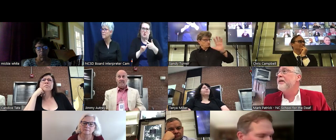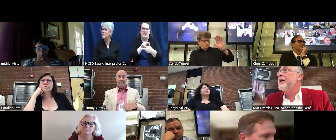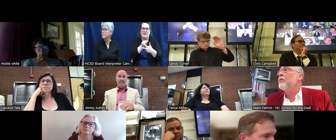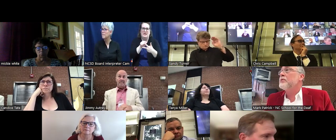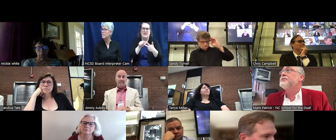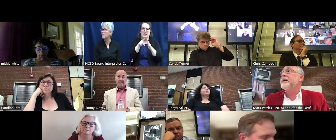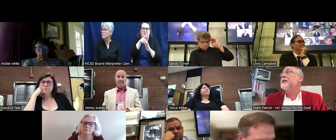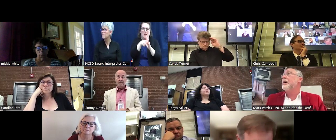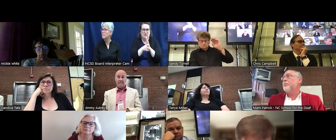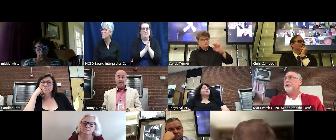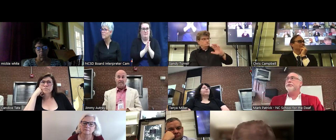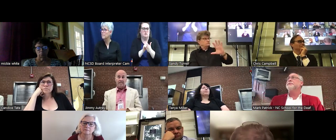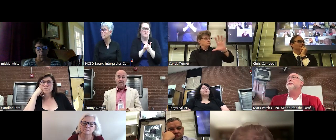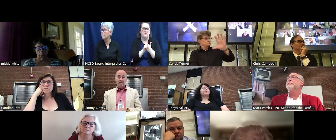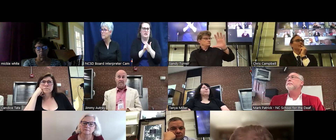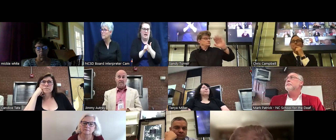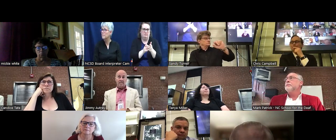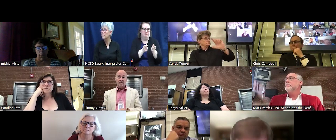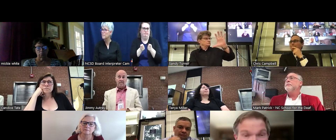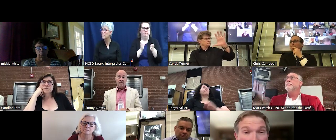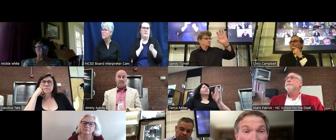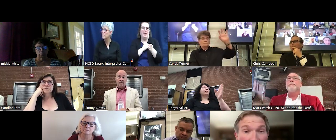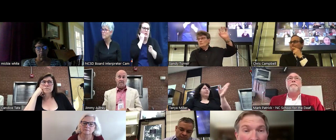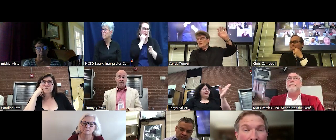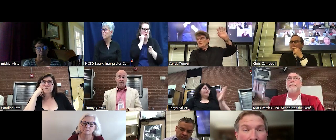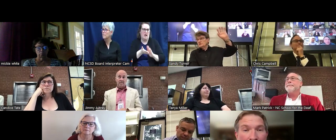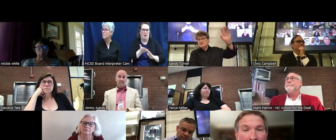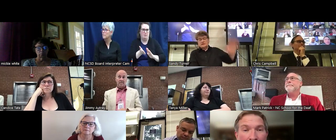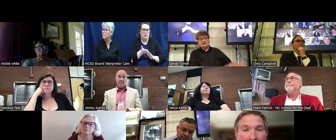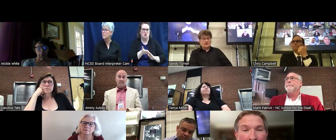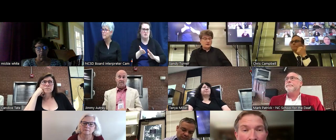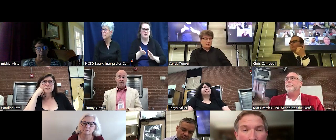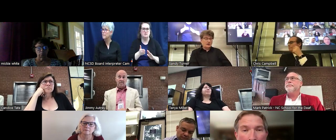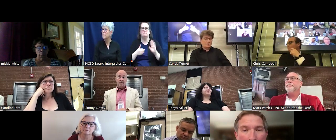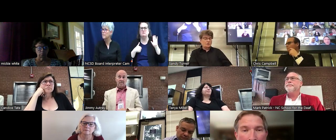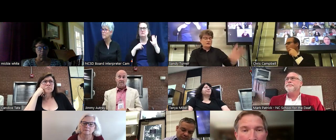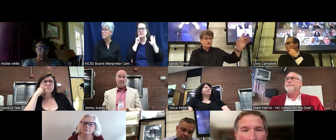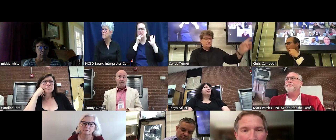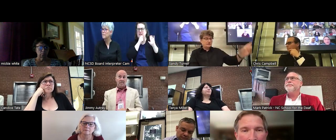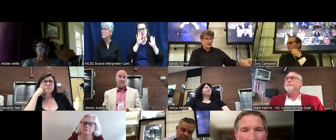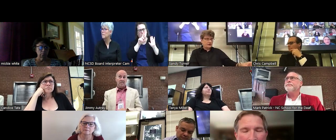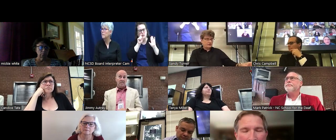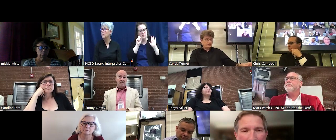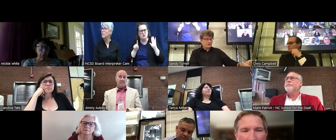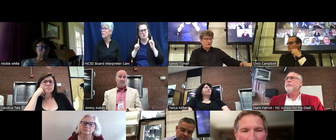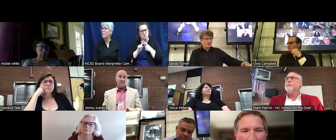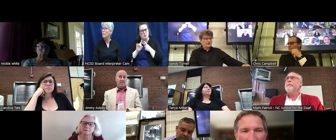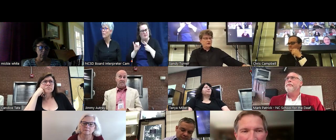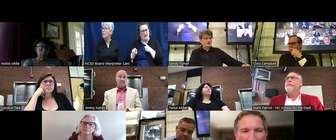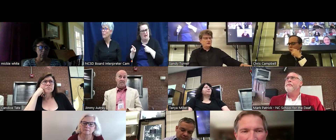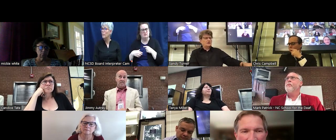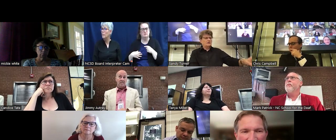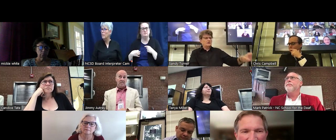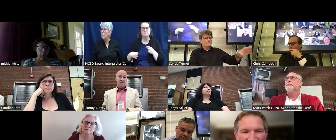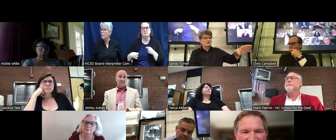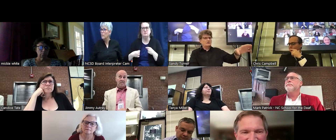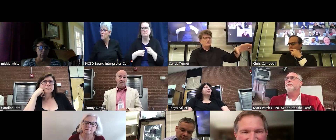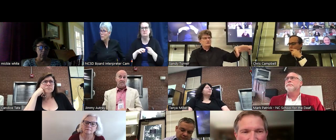drive our daily operations. This is Sam. Question to that. The